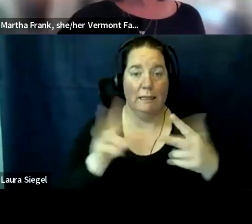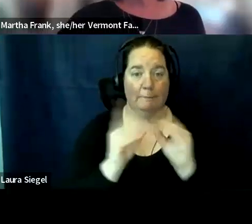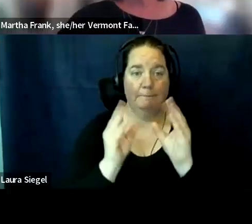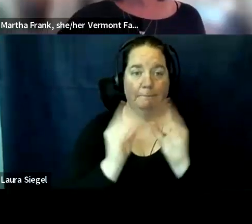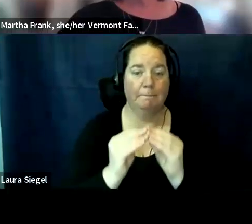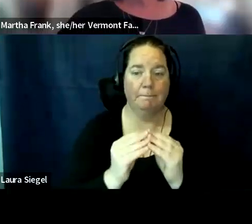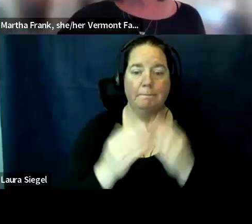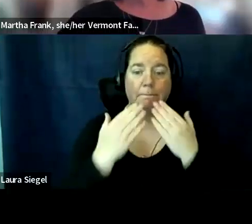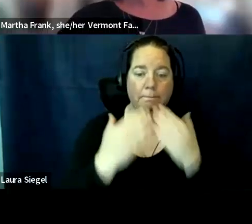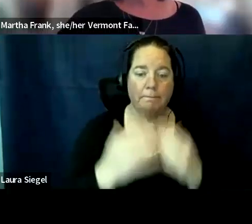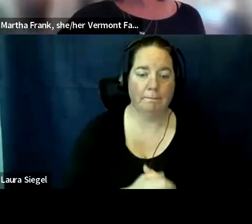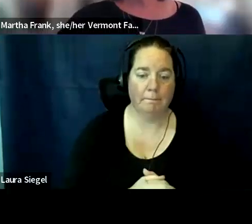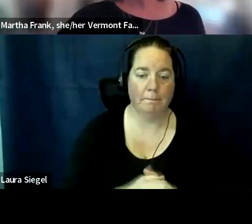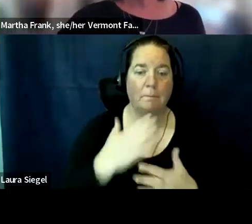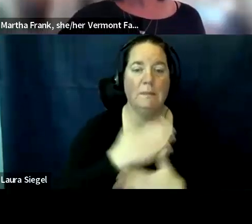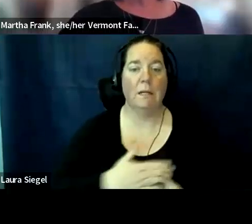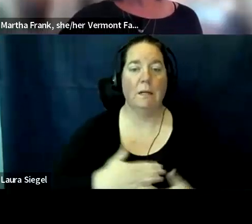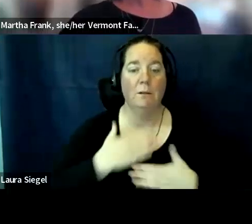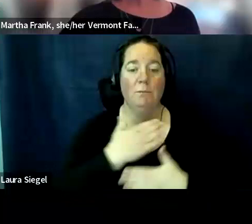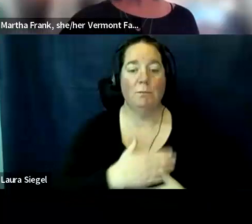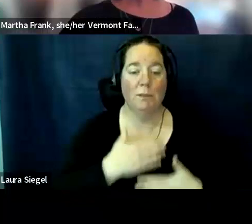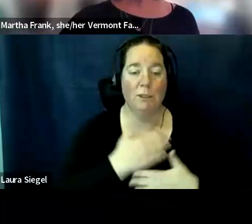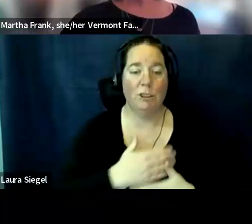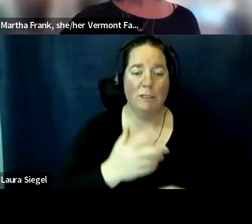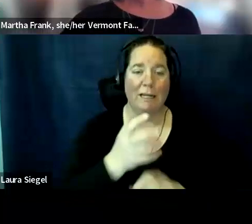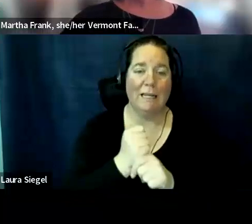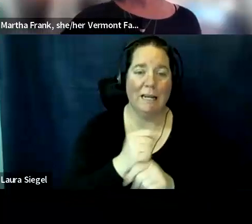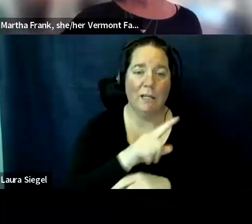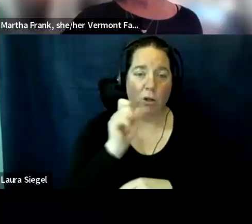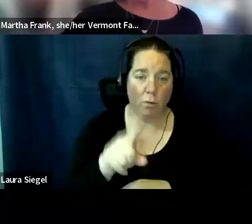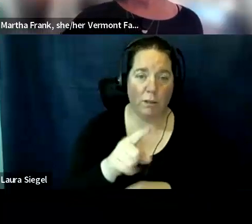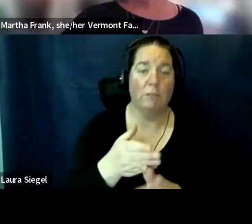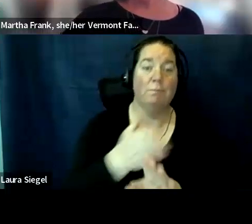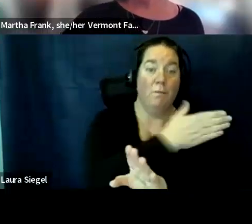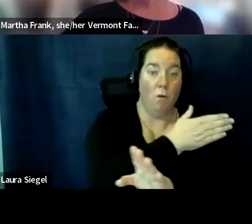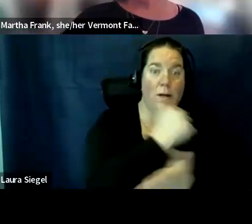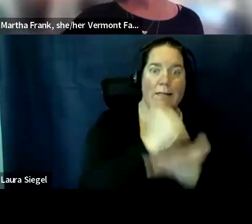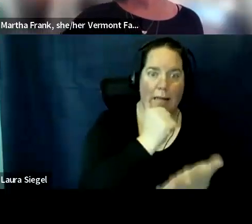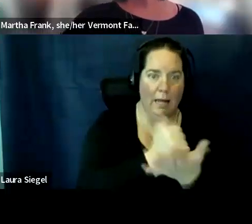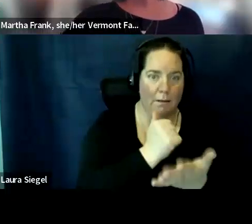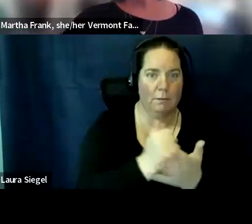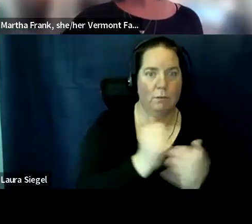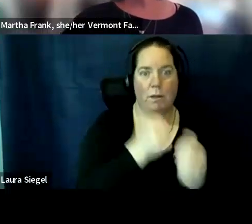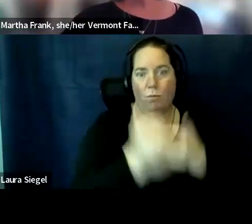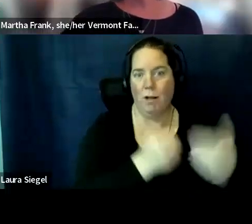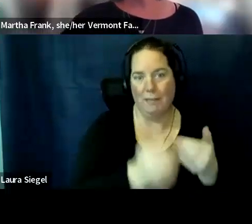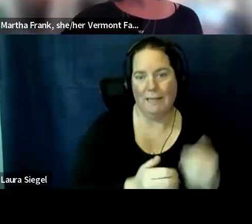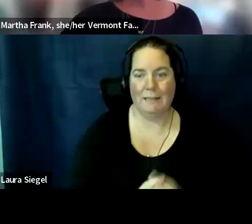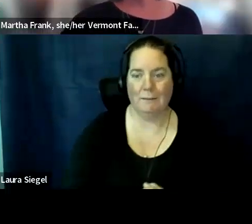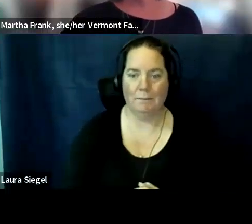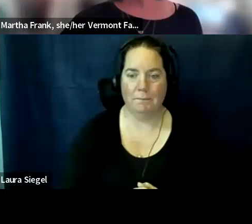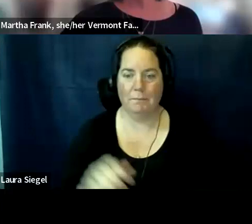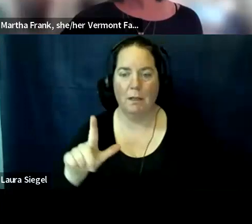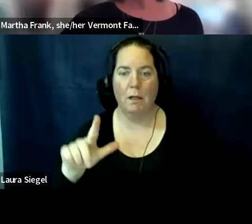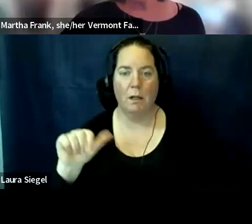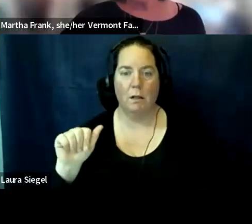Thanks, And- everyone. And we really appreciate getting the questions ahead of time. So keep them coming. It really helps us with our process. I just